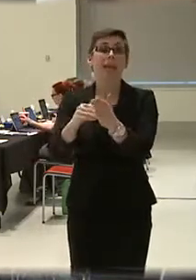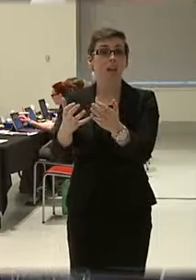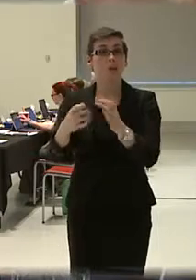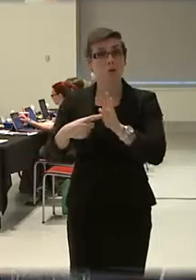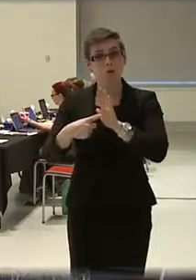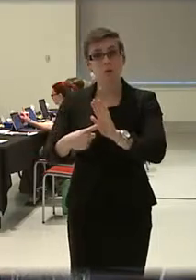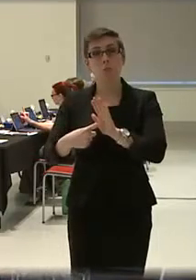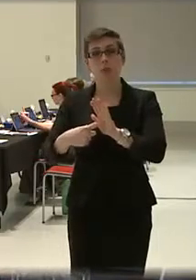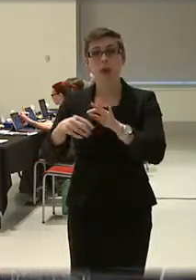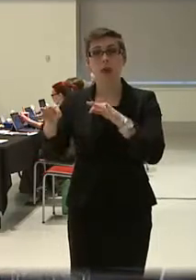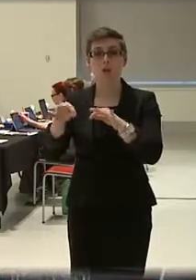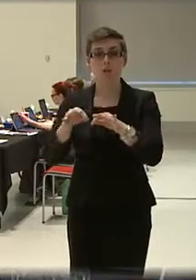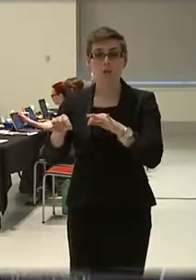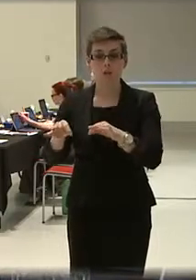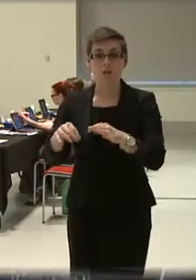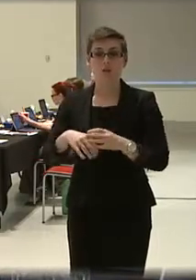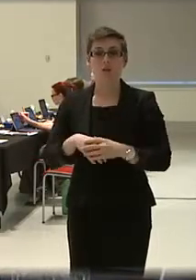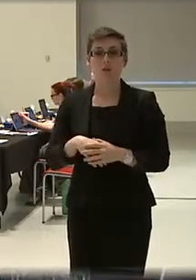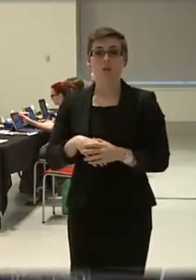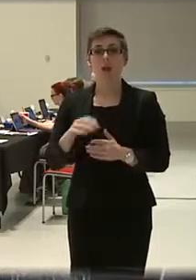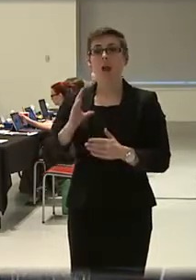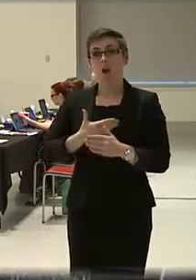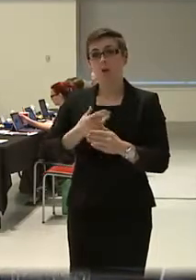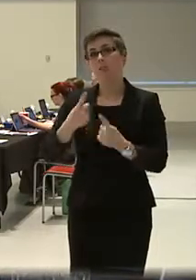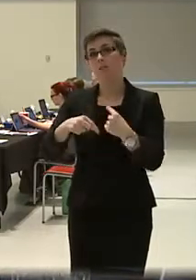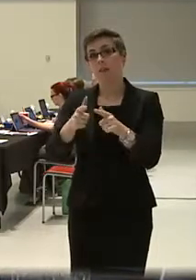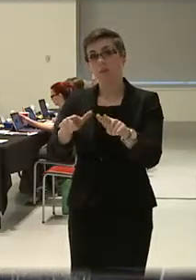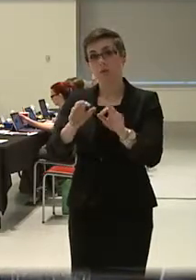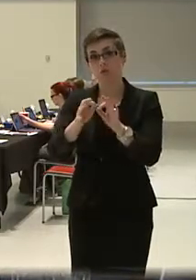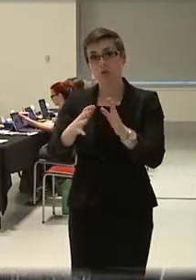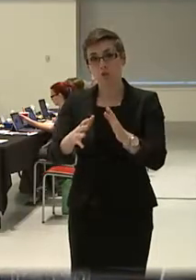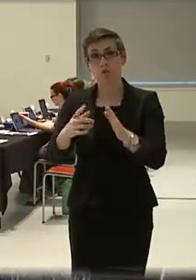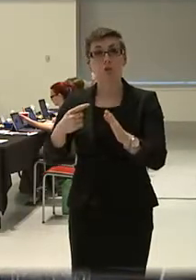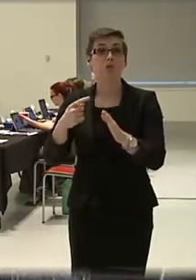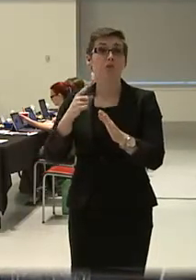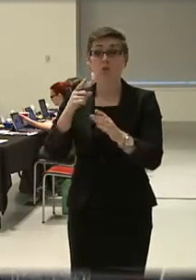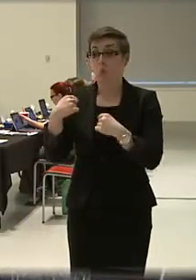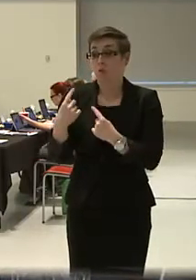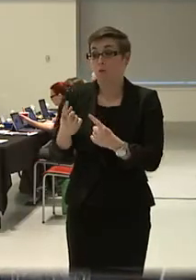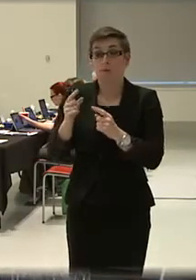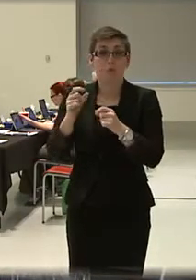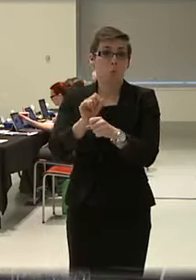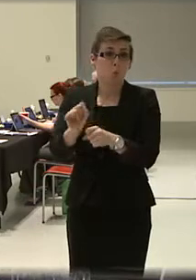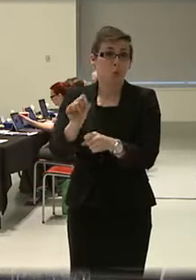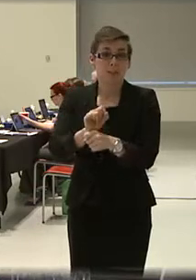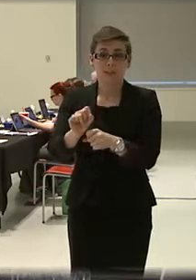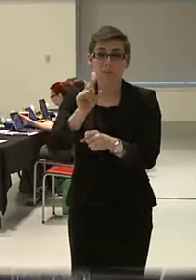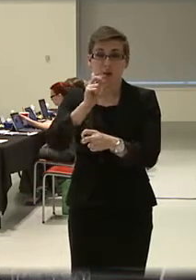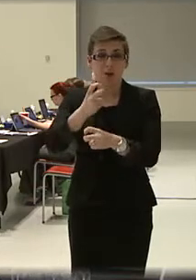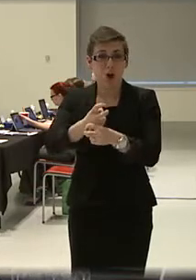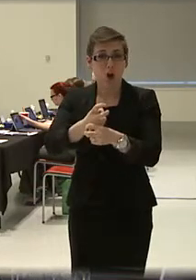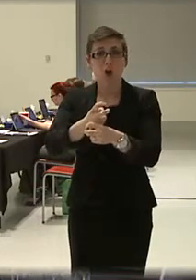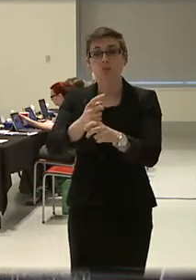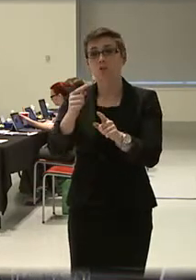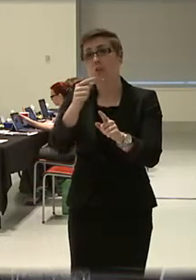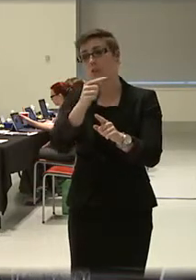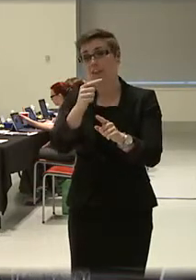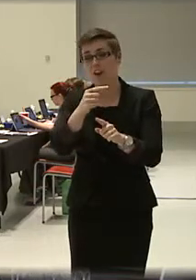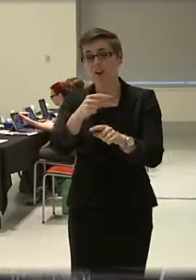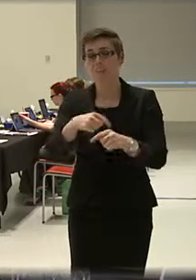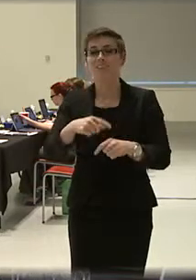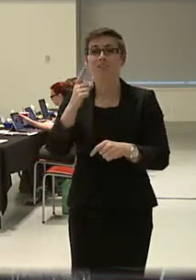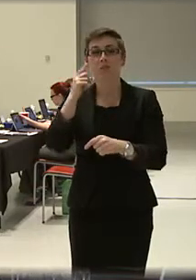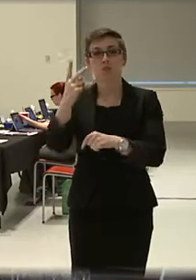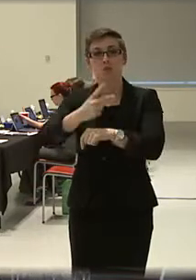out our assigned interpreters who have been working very hard over there for 2